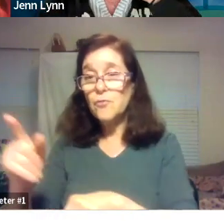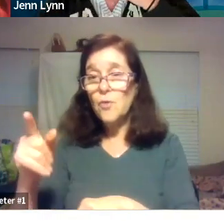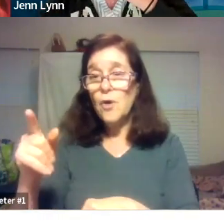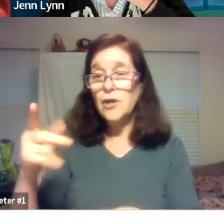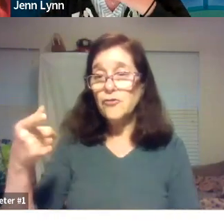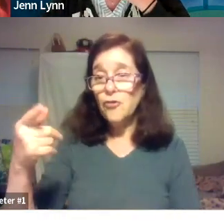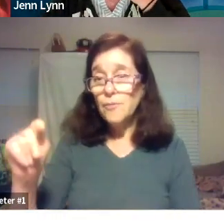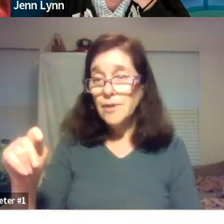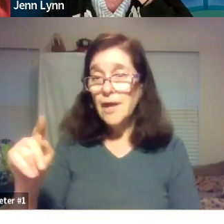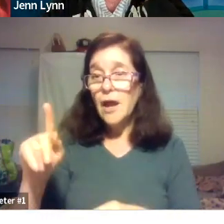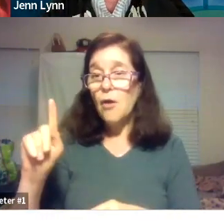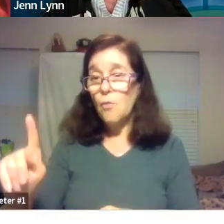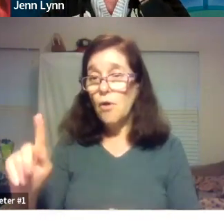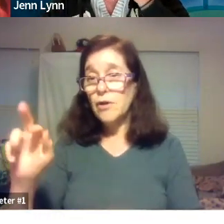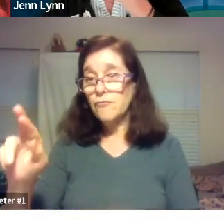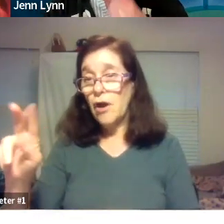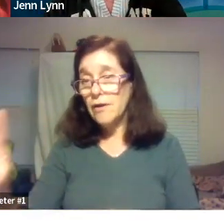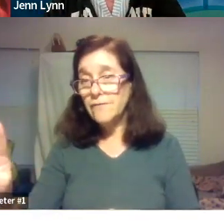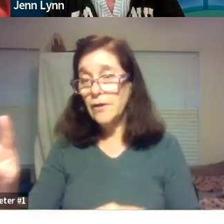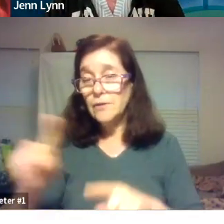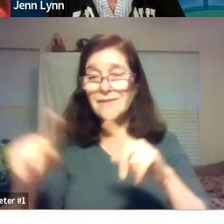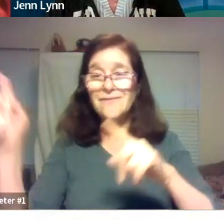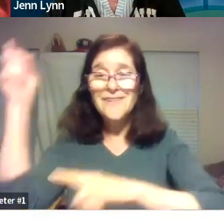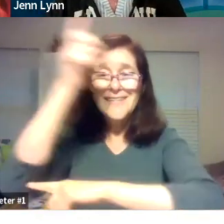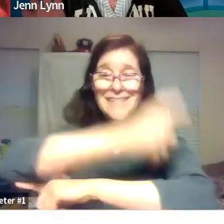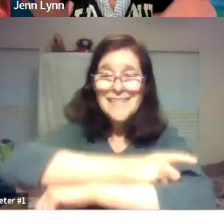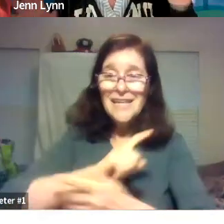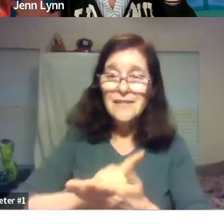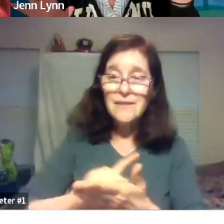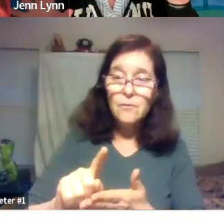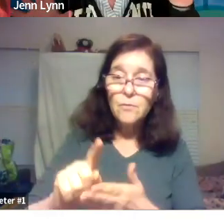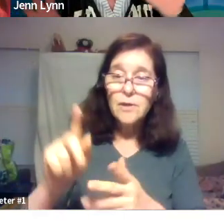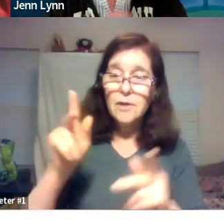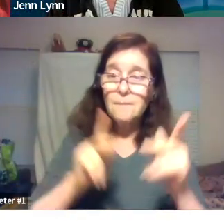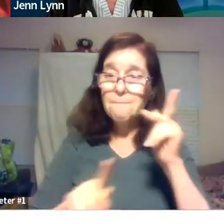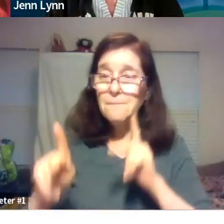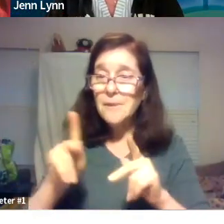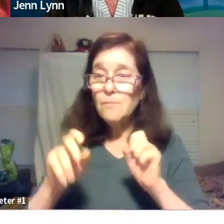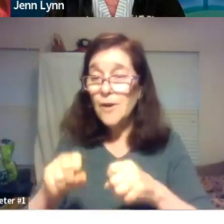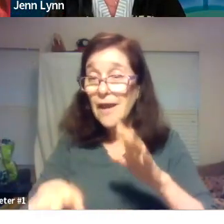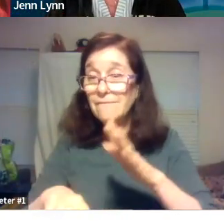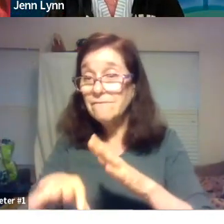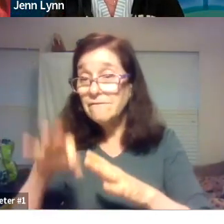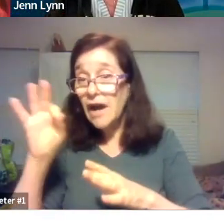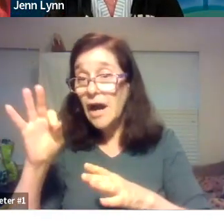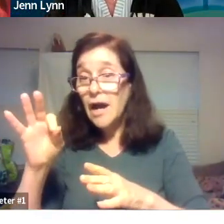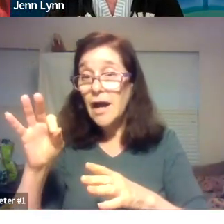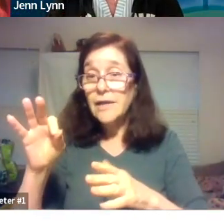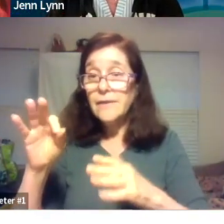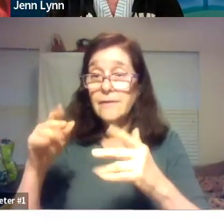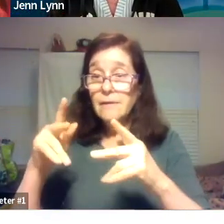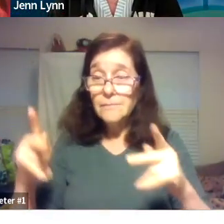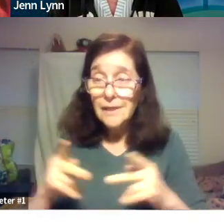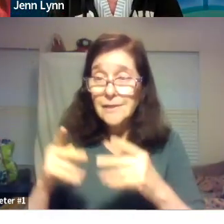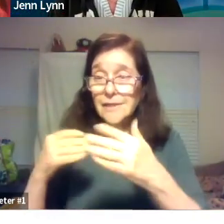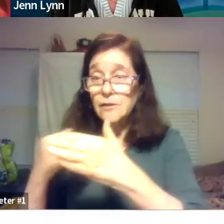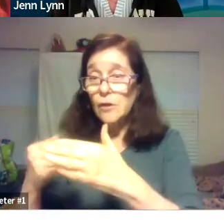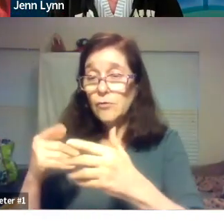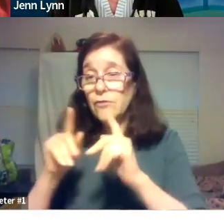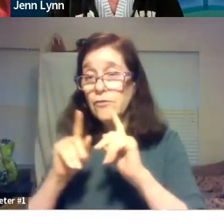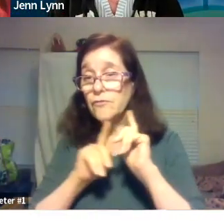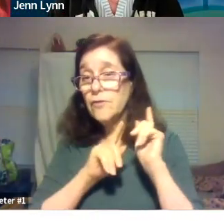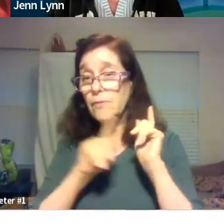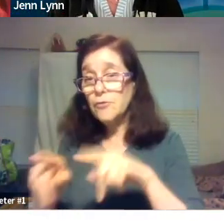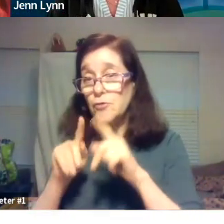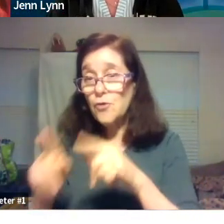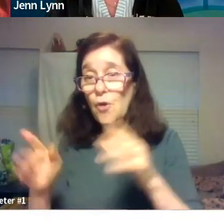Rockville on different days of the week. So that way people kind of can find the spot that's closest to them to attend.